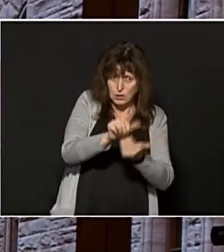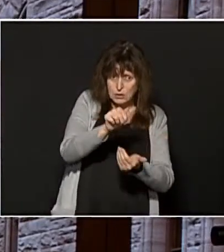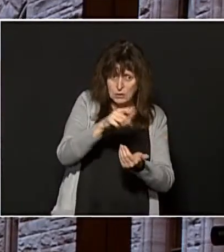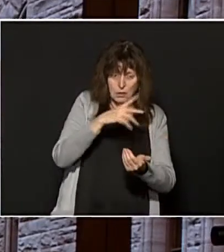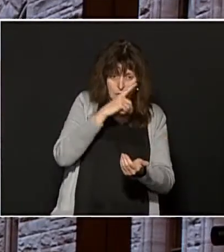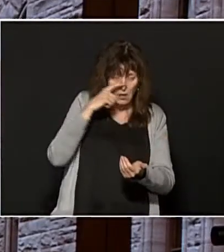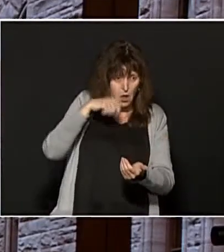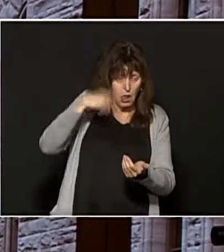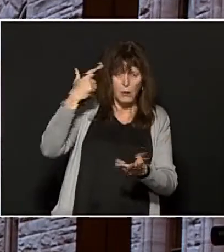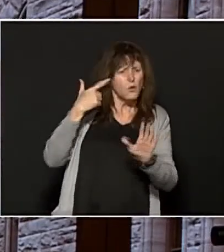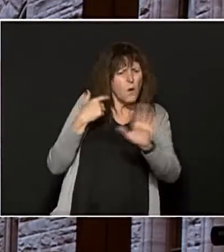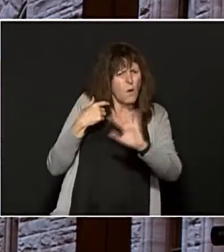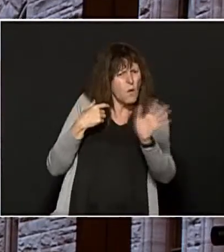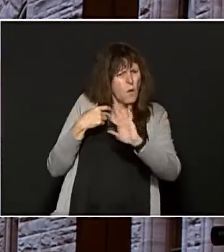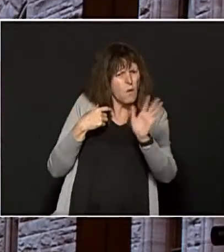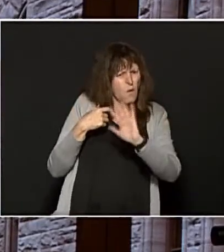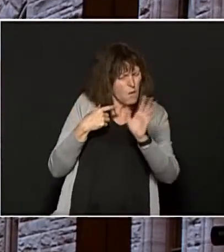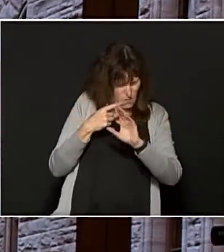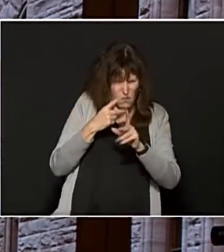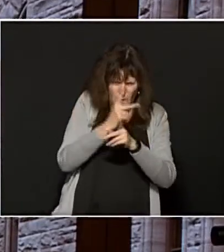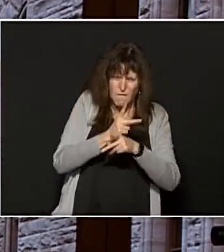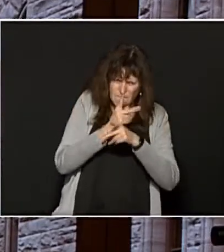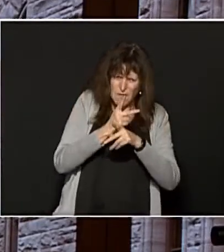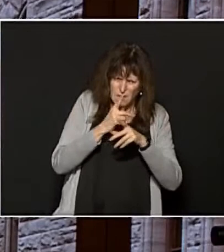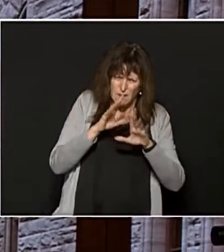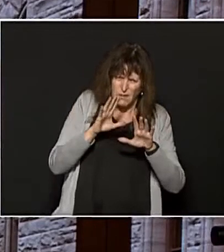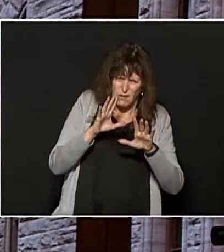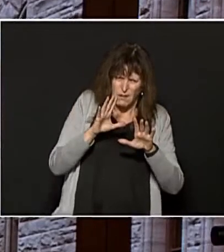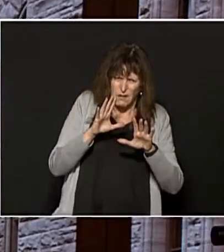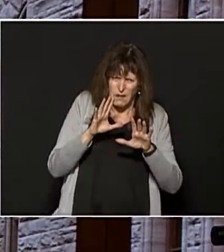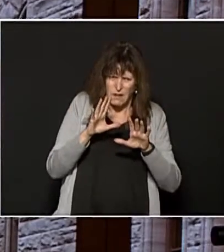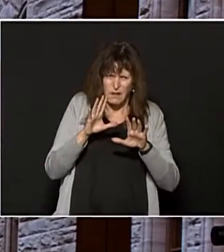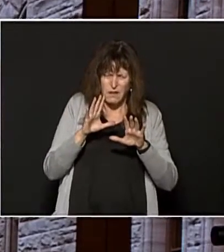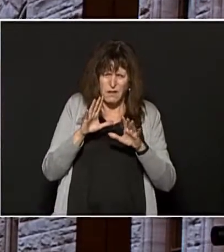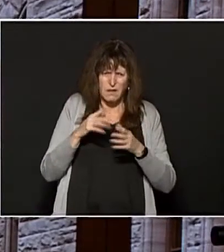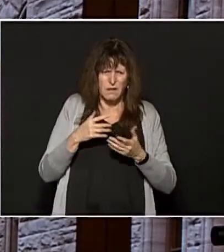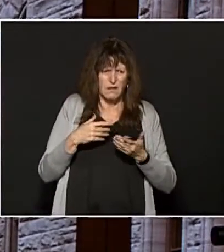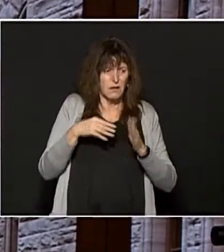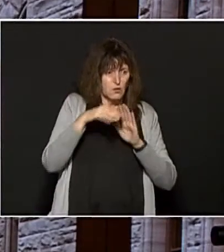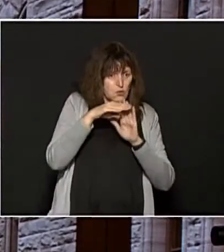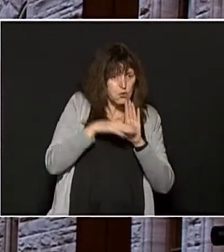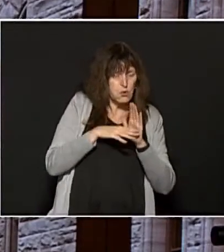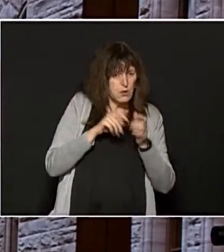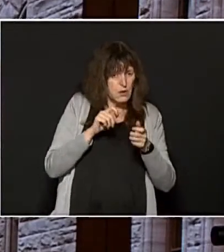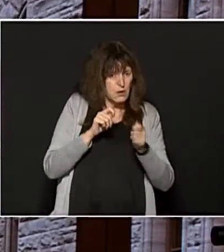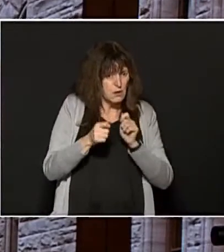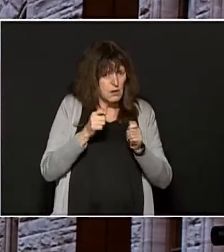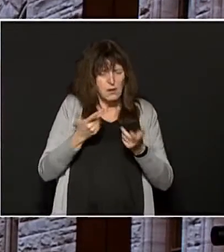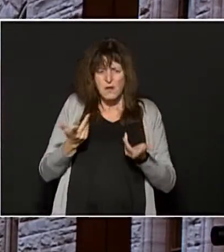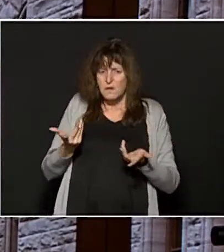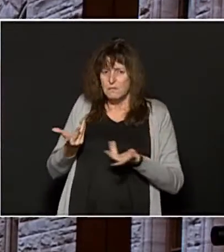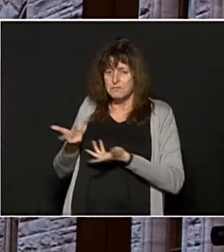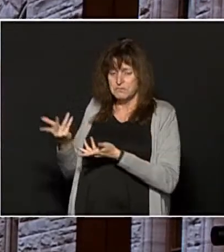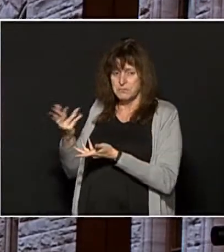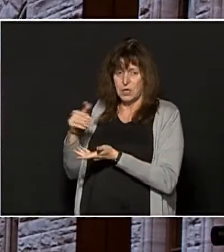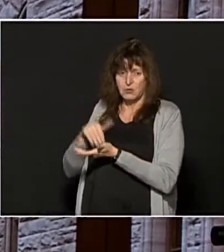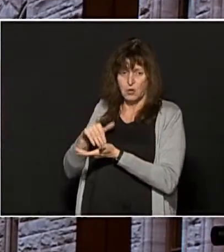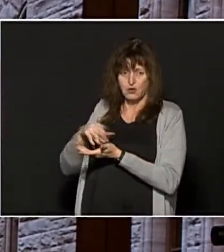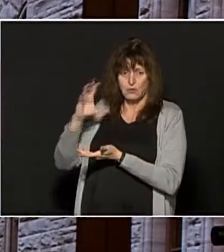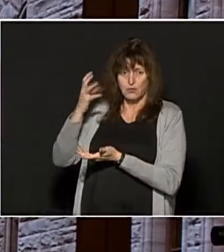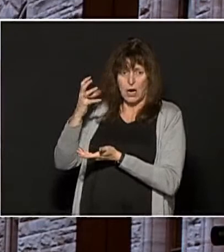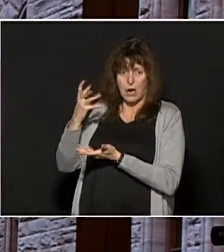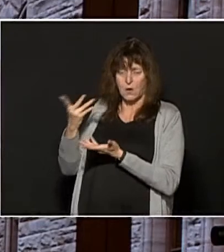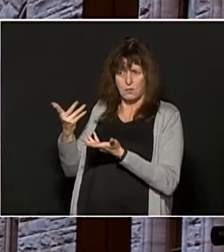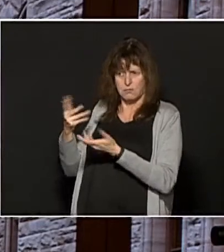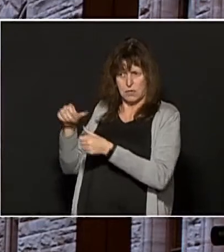know you're hearing this 2 or 3 rule, or 2 out of 3, and maybe Dr. Brown want to comment further from what the science table is doing on that. And then how